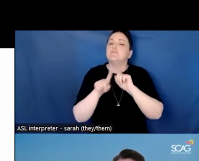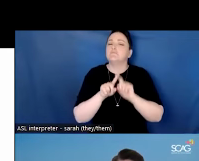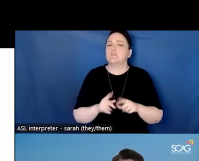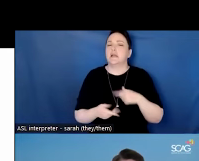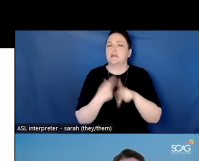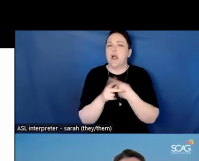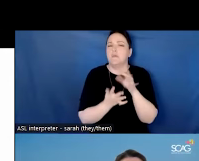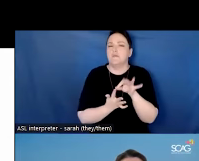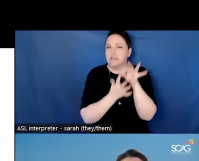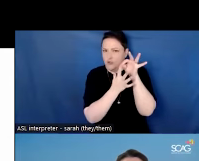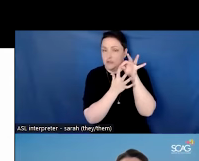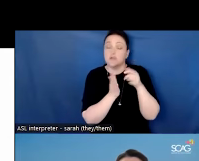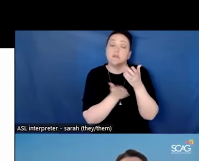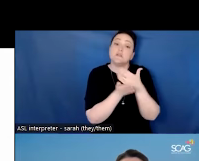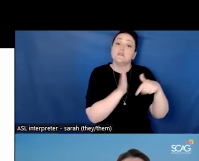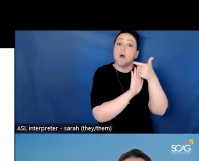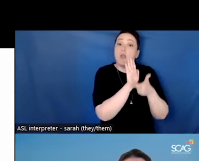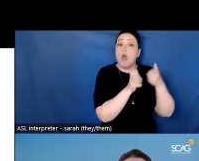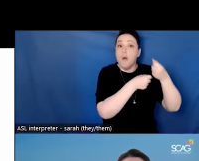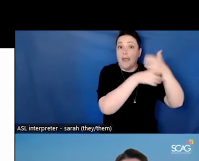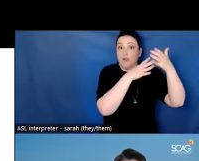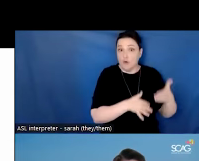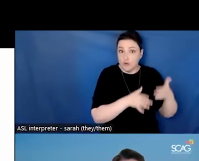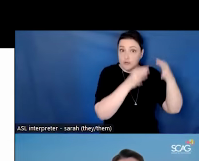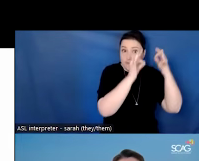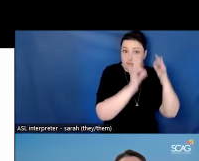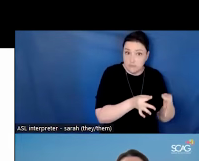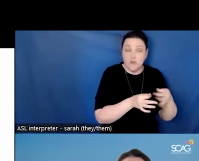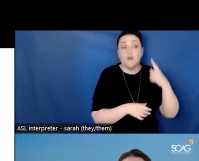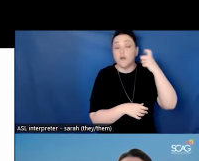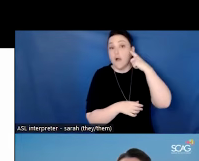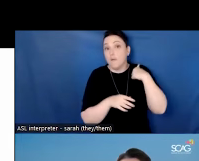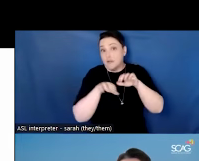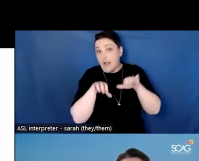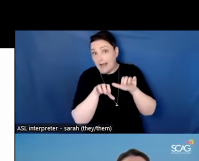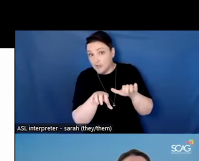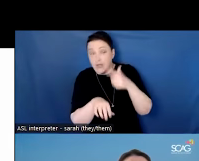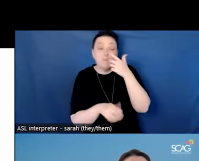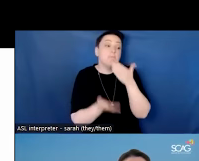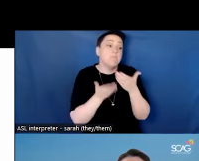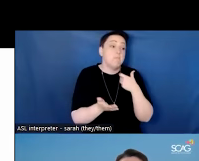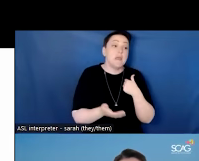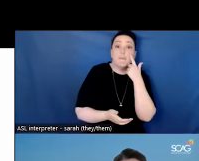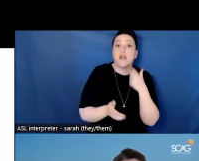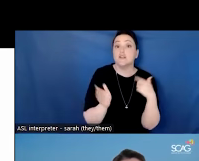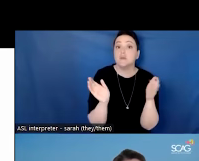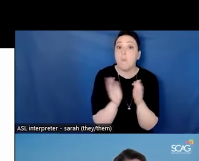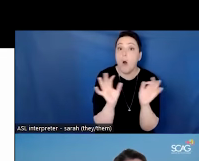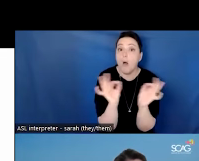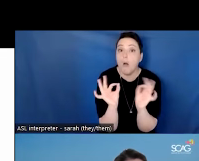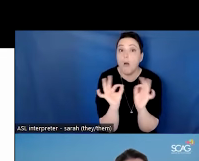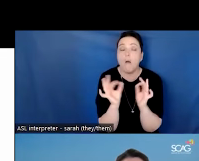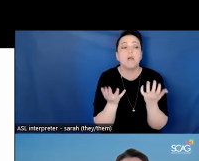our lawmakers. Some are due to the nature of the project or governmental action, for example, being very small or involving very